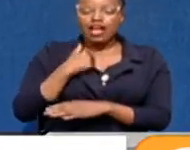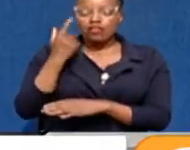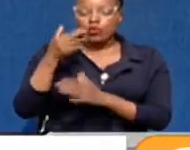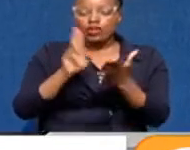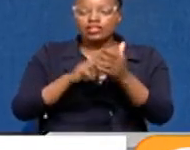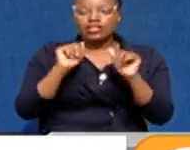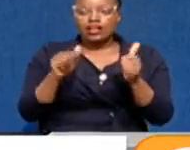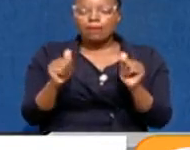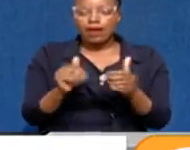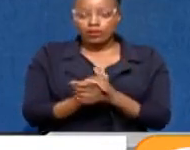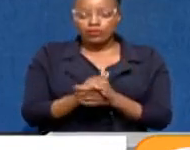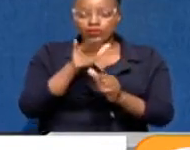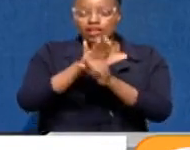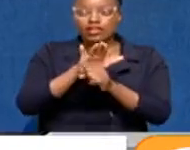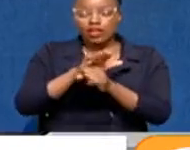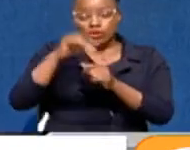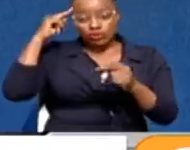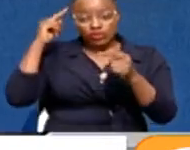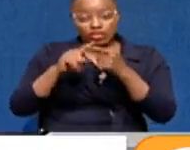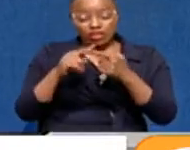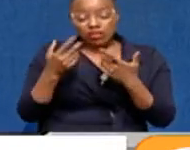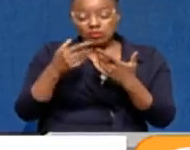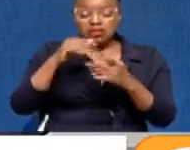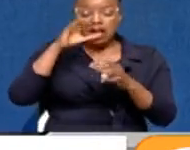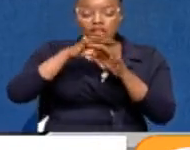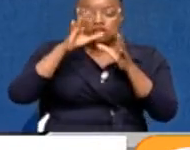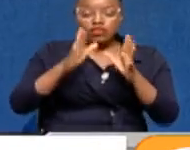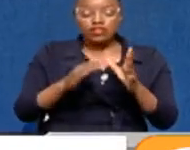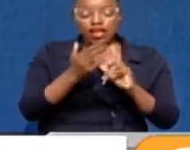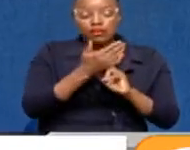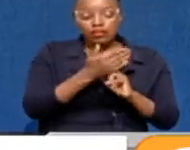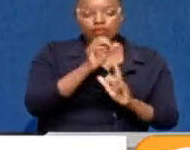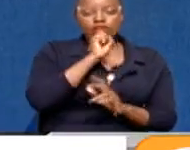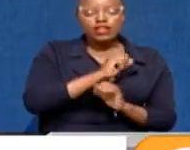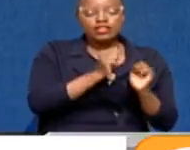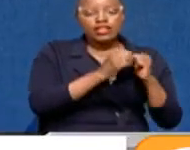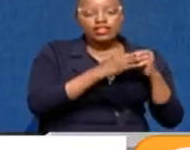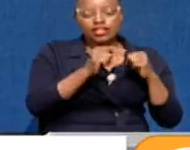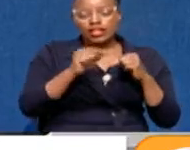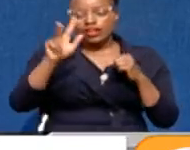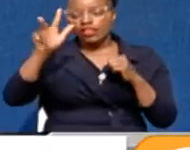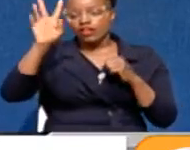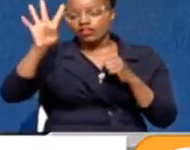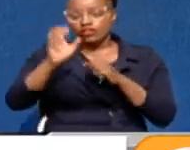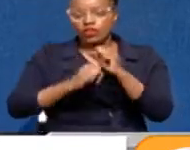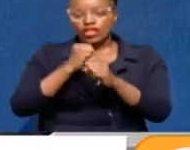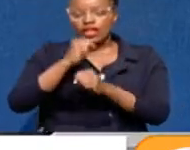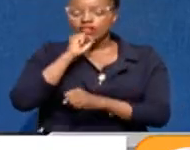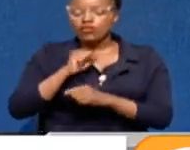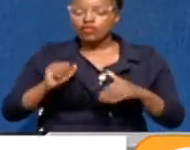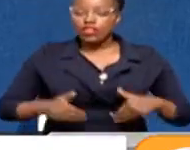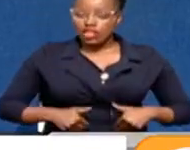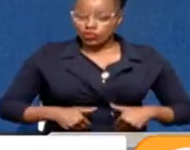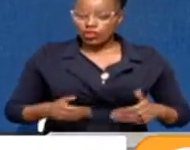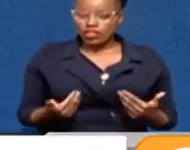voters. A bulk majority of the targeted eligible voters are between the age of 18 and 34, the